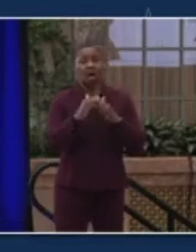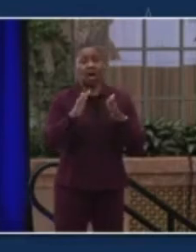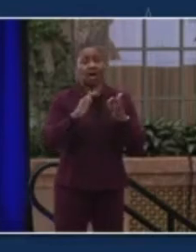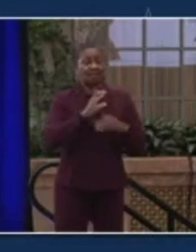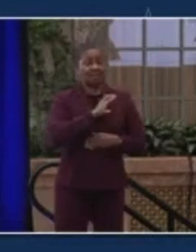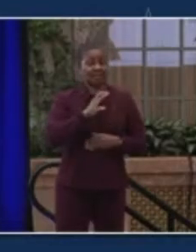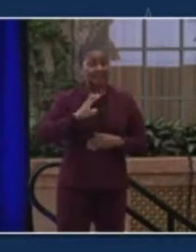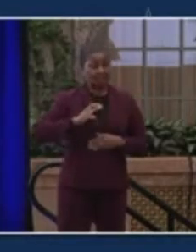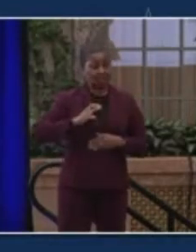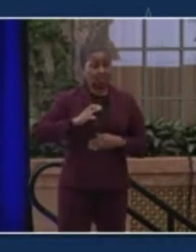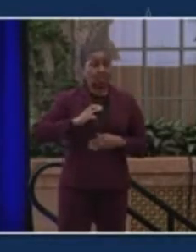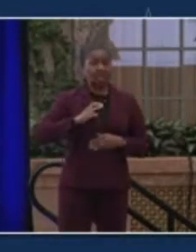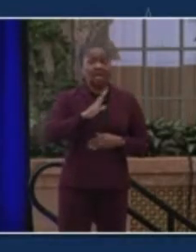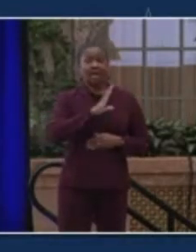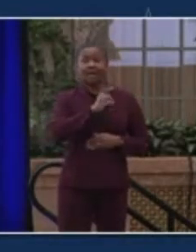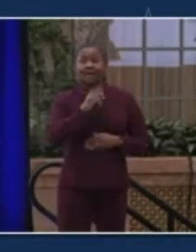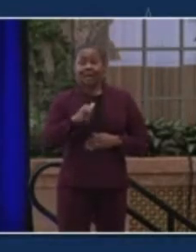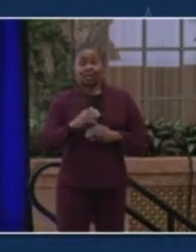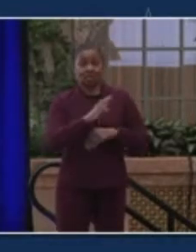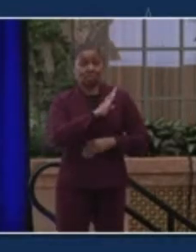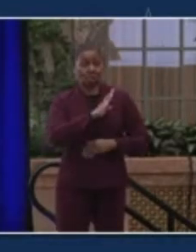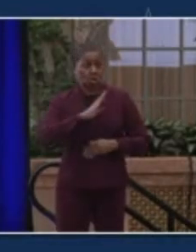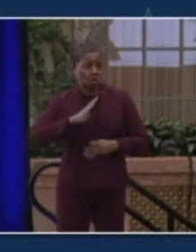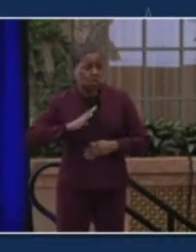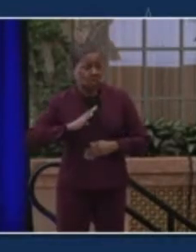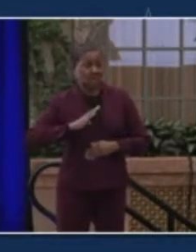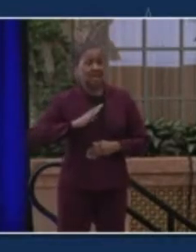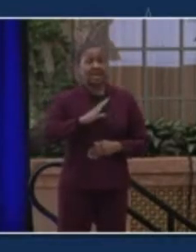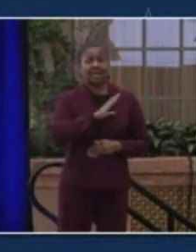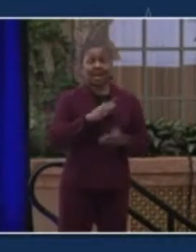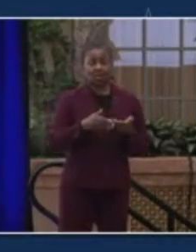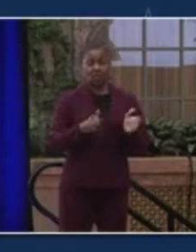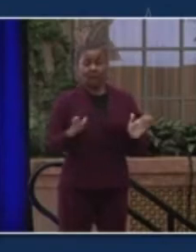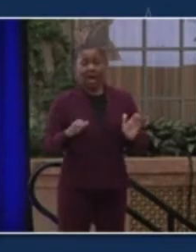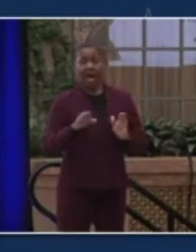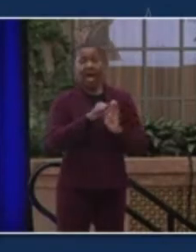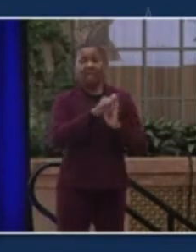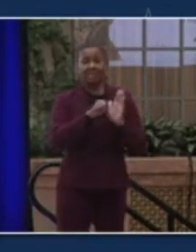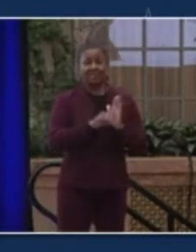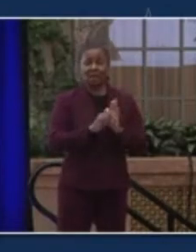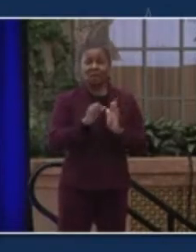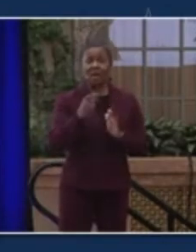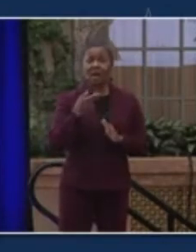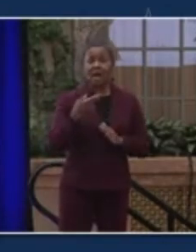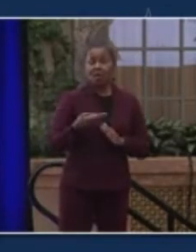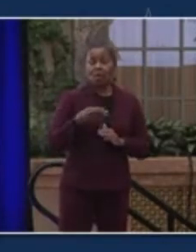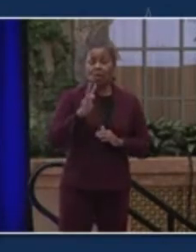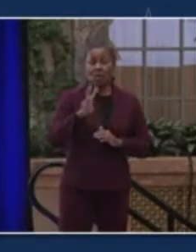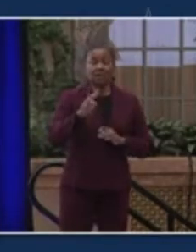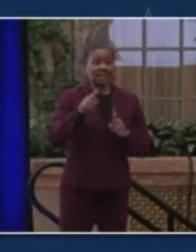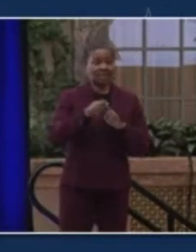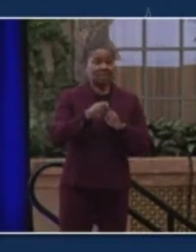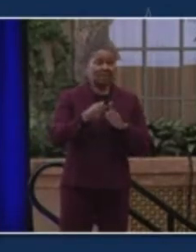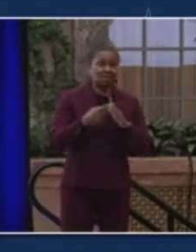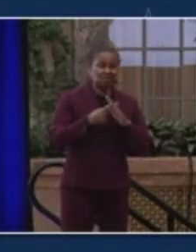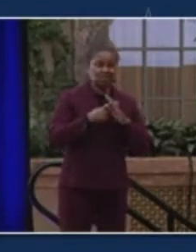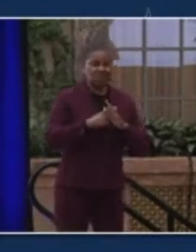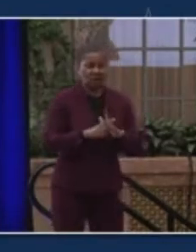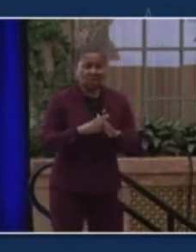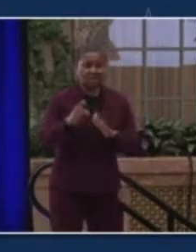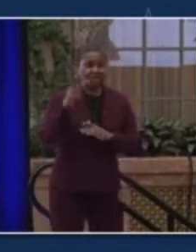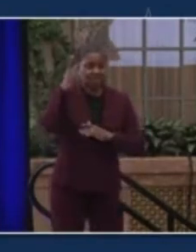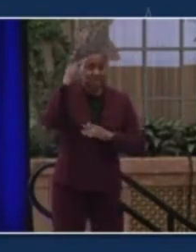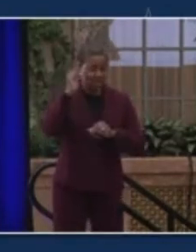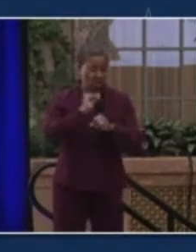the county board, countywide, and in the state legislature where Harold Washington cut his political teeth